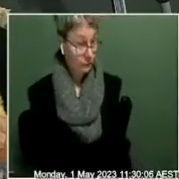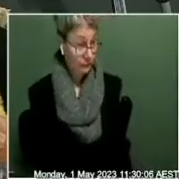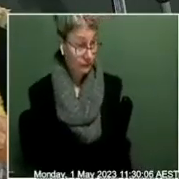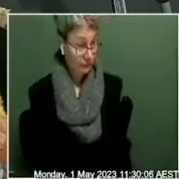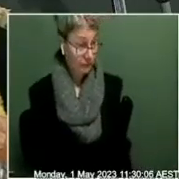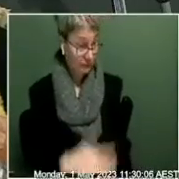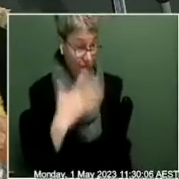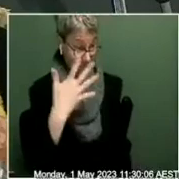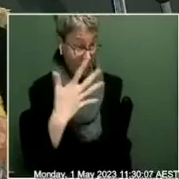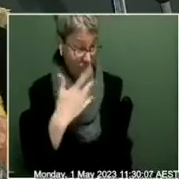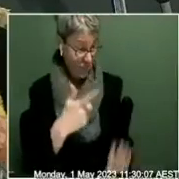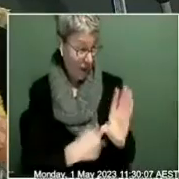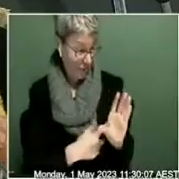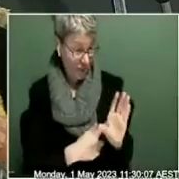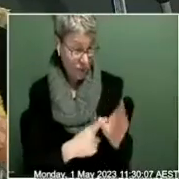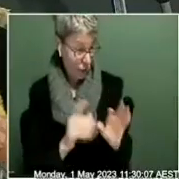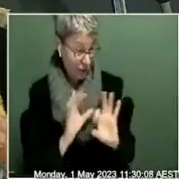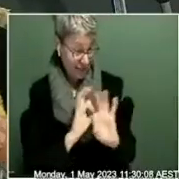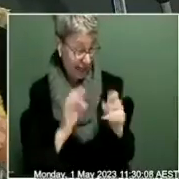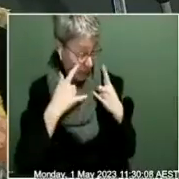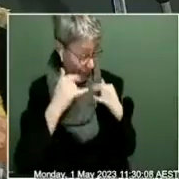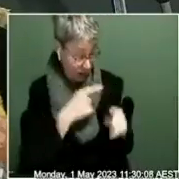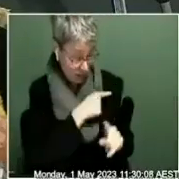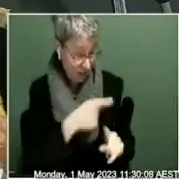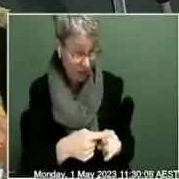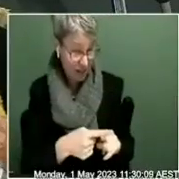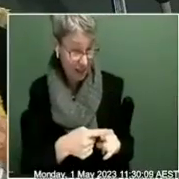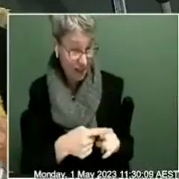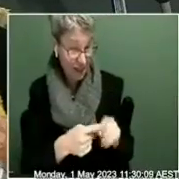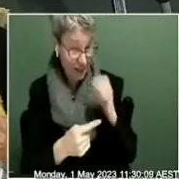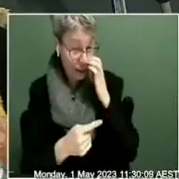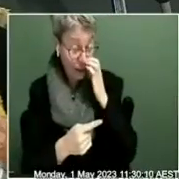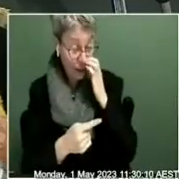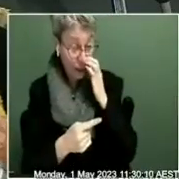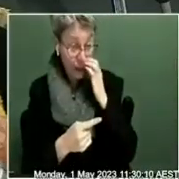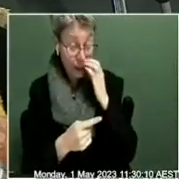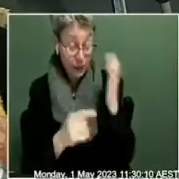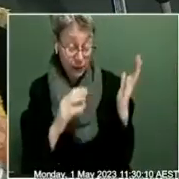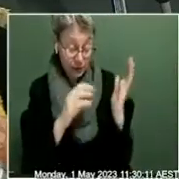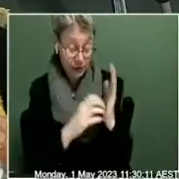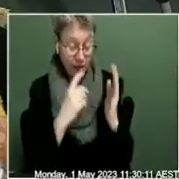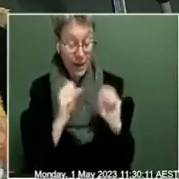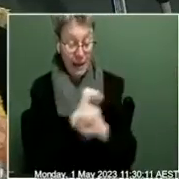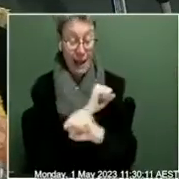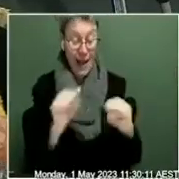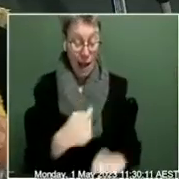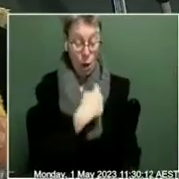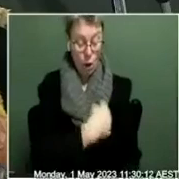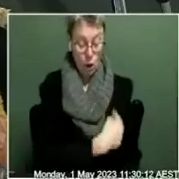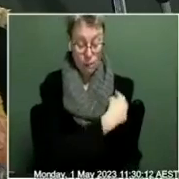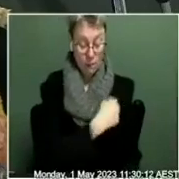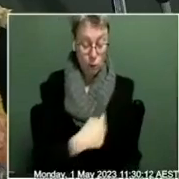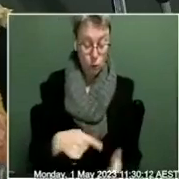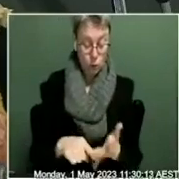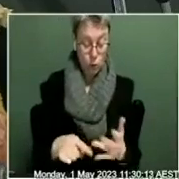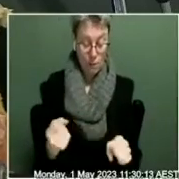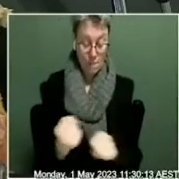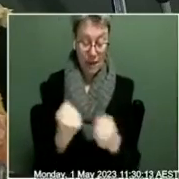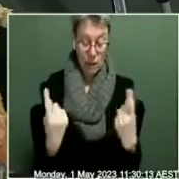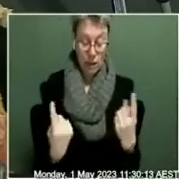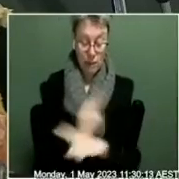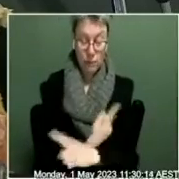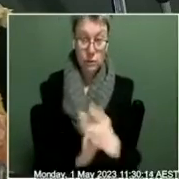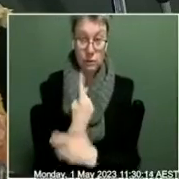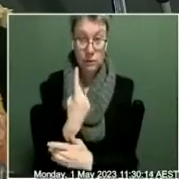to enable reform. And this is monitoring and evaluation, are key aspects of that. So you're telling me it hasn't been done? So we haven't